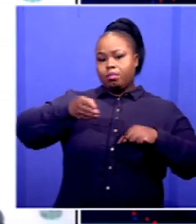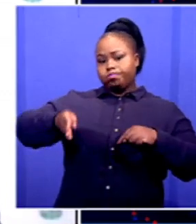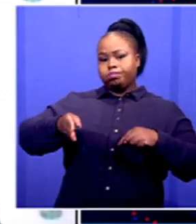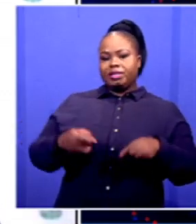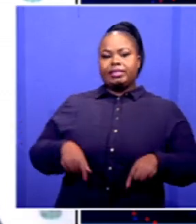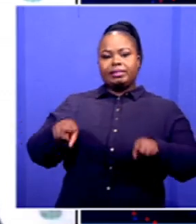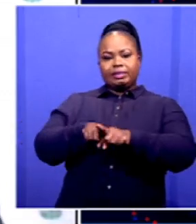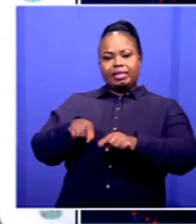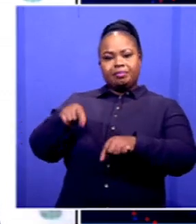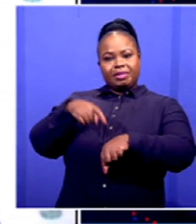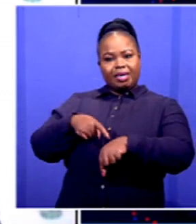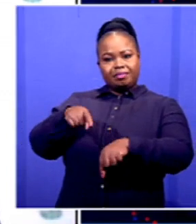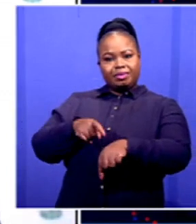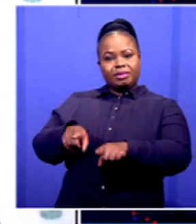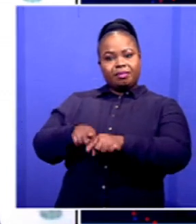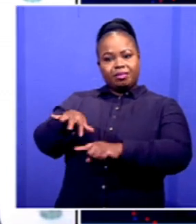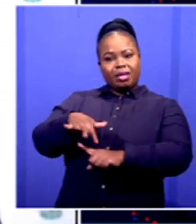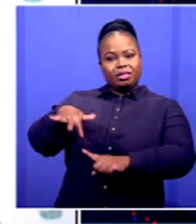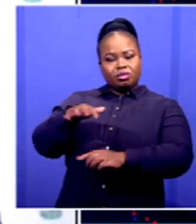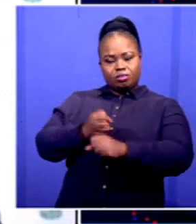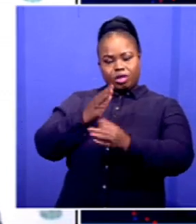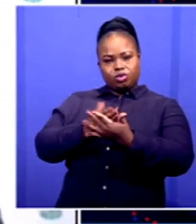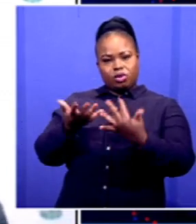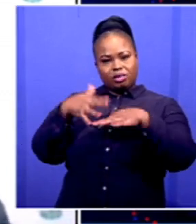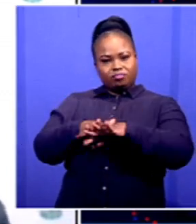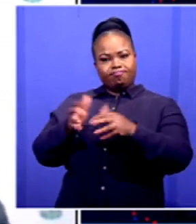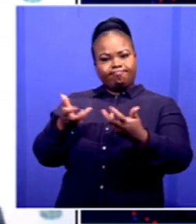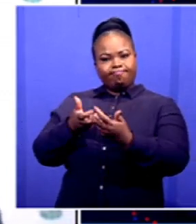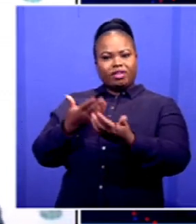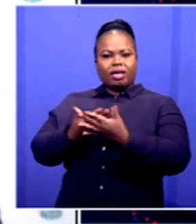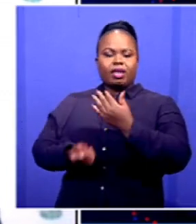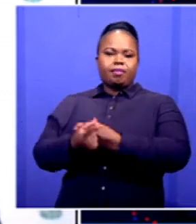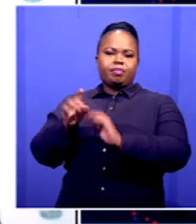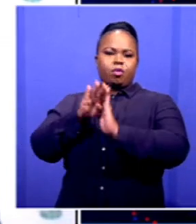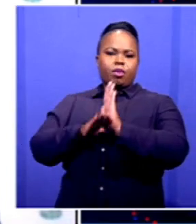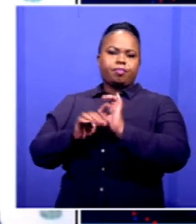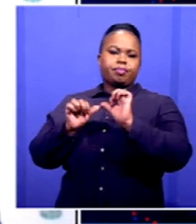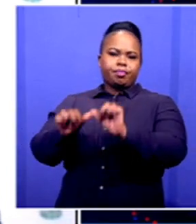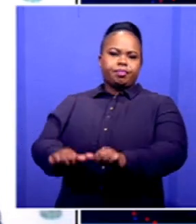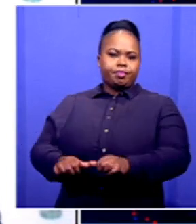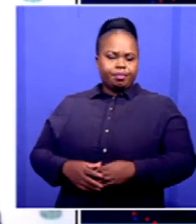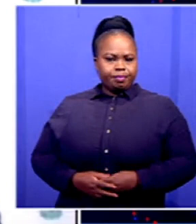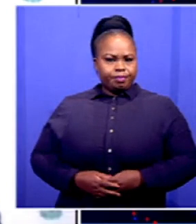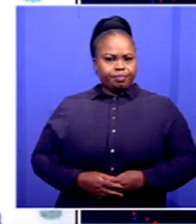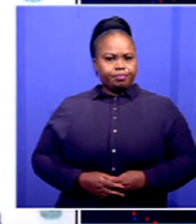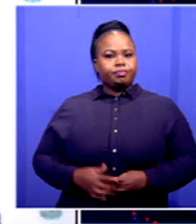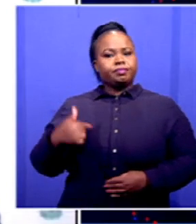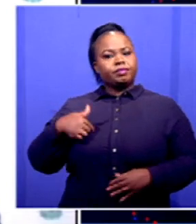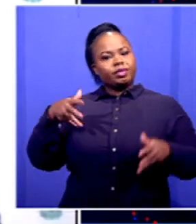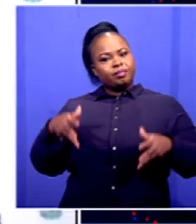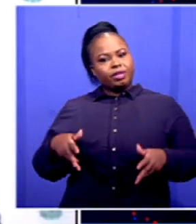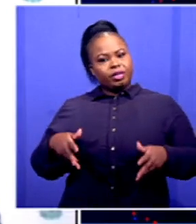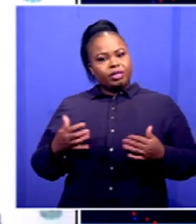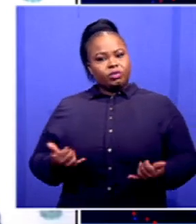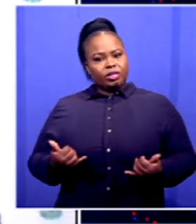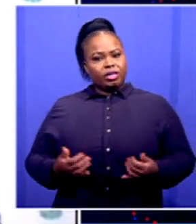at the same place, do ensure that that complementarity takes the program forward. I am here